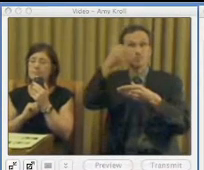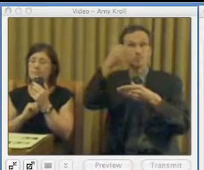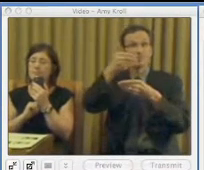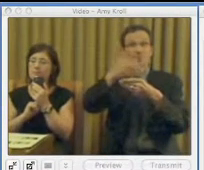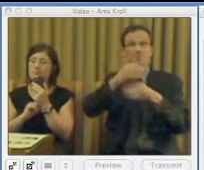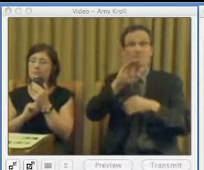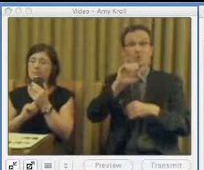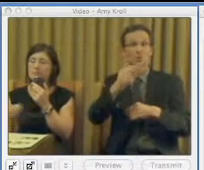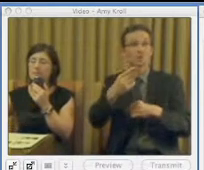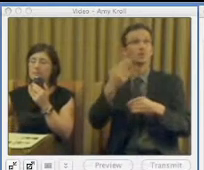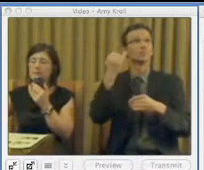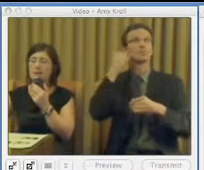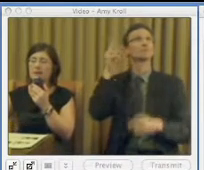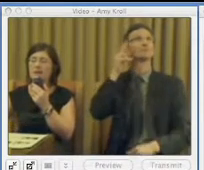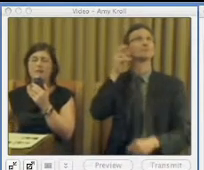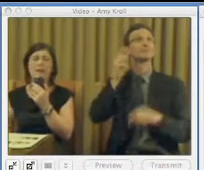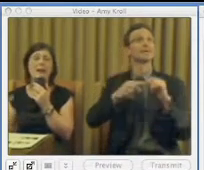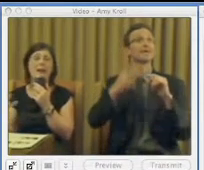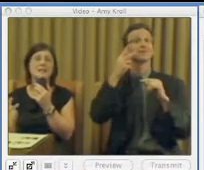couldn't even be seen.